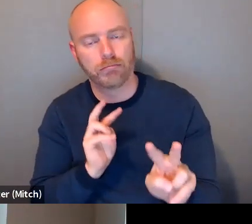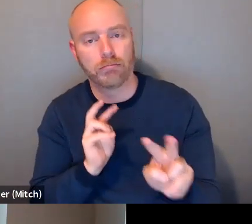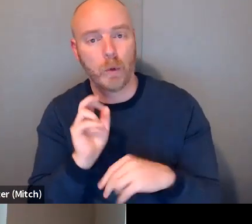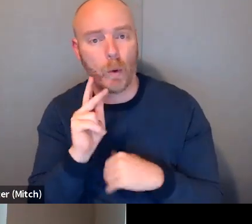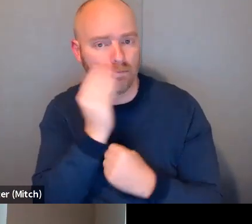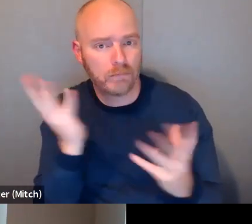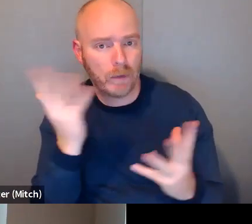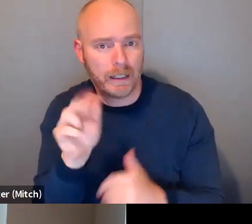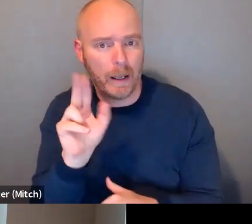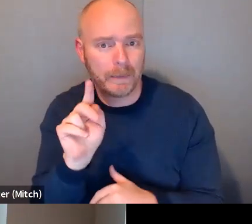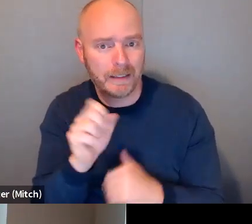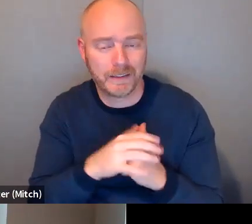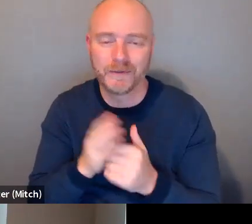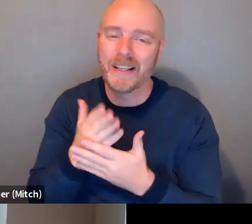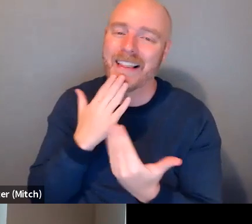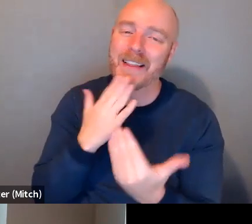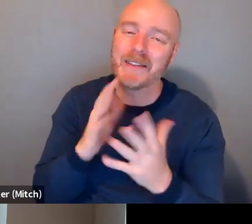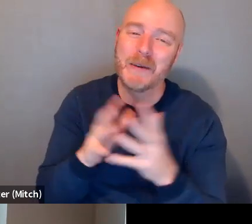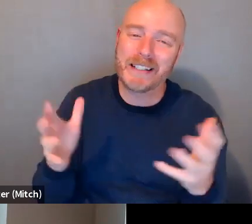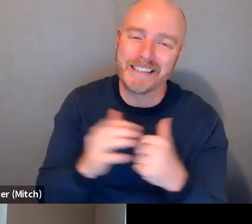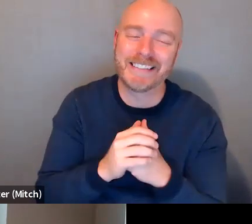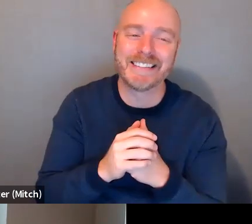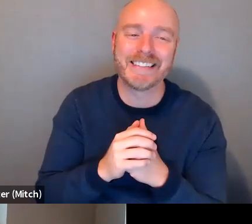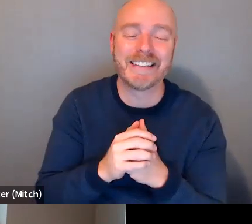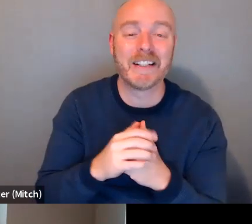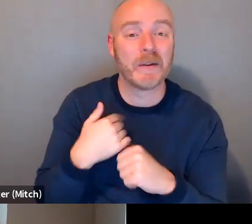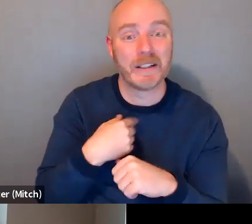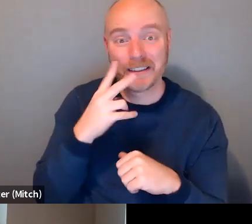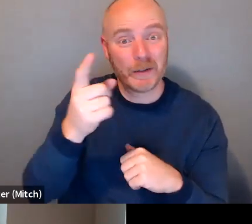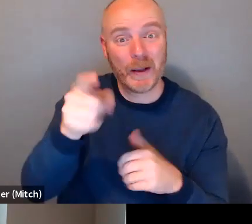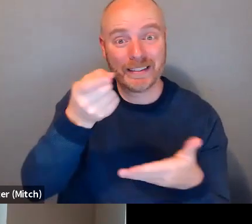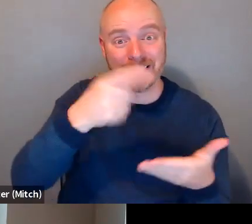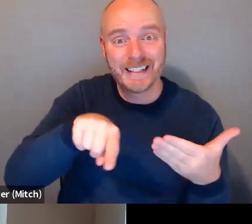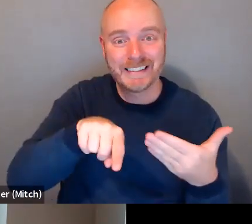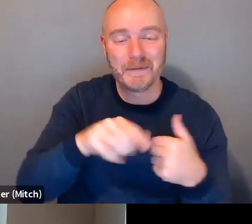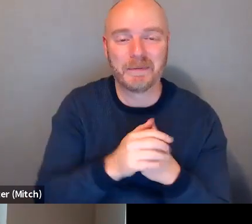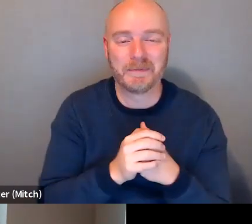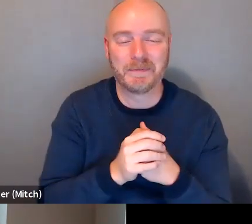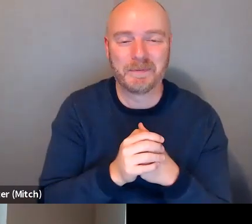All right. Thank you so much. We'll see everyone next time.